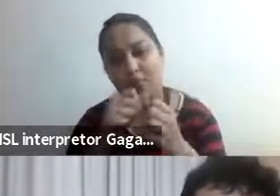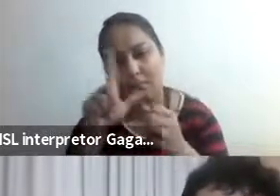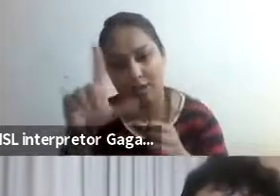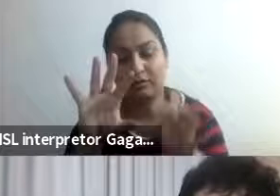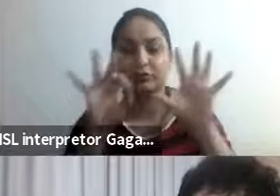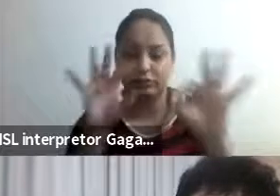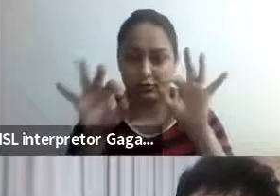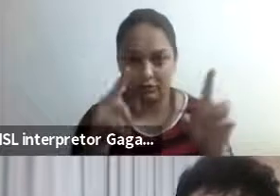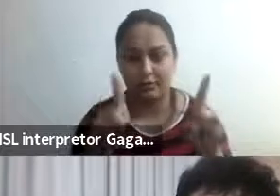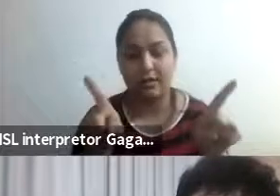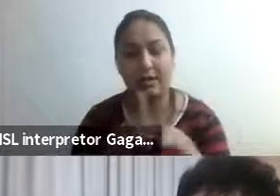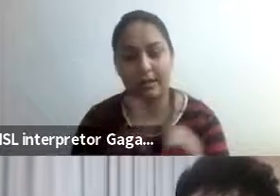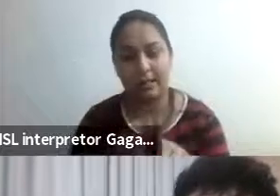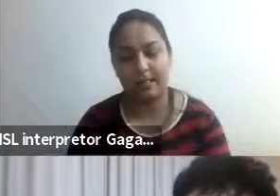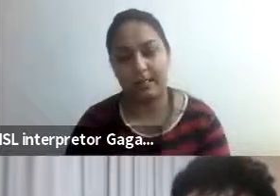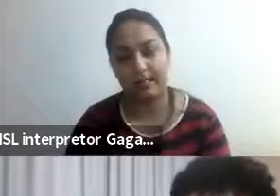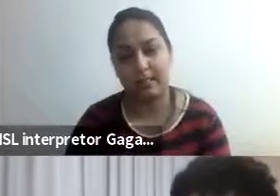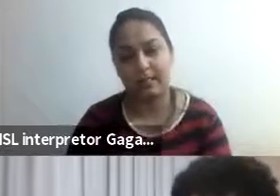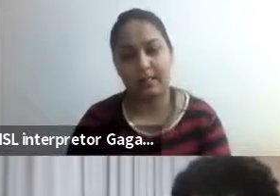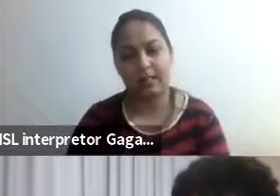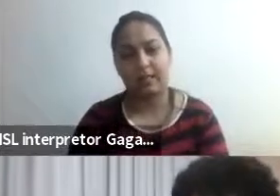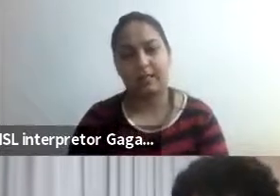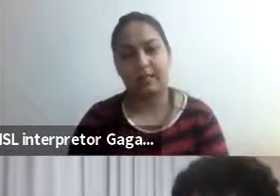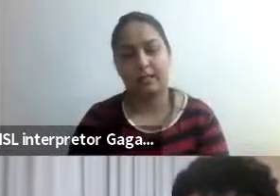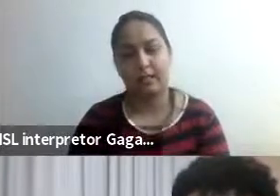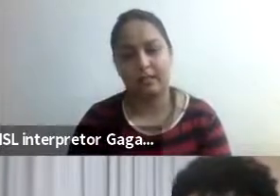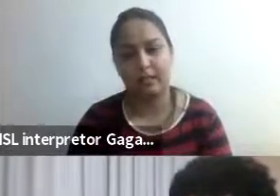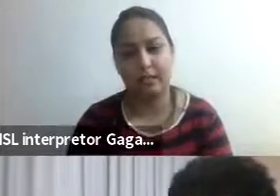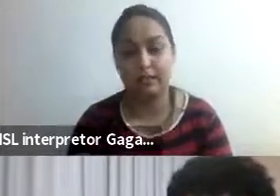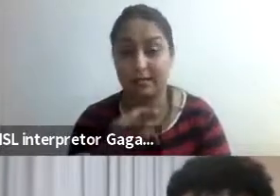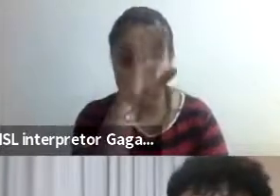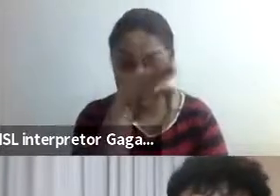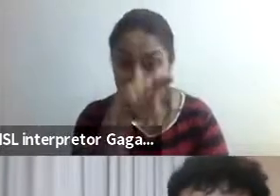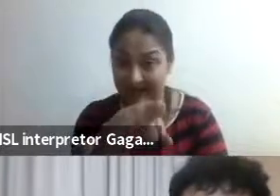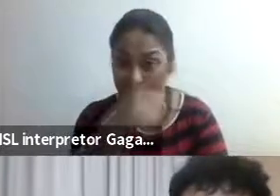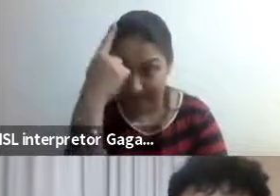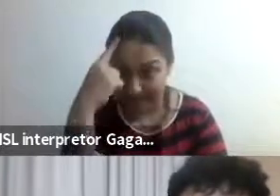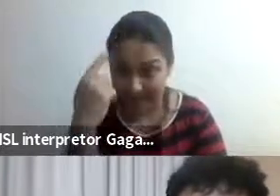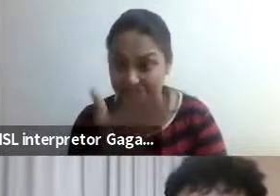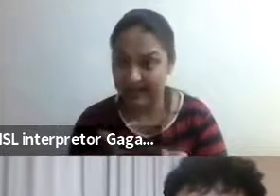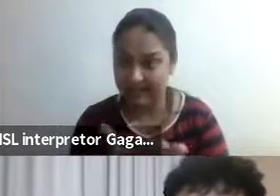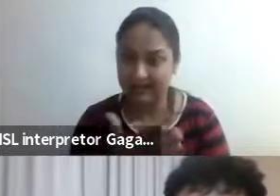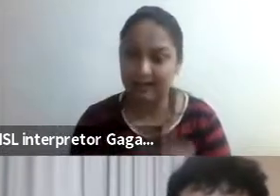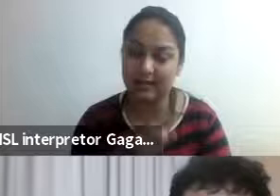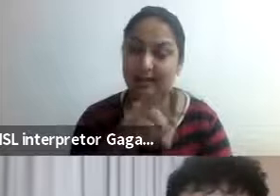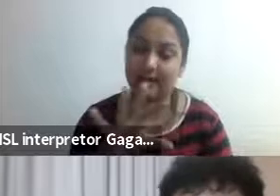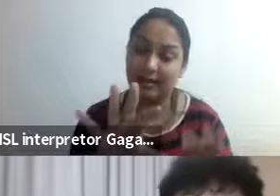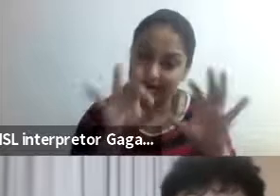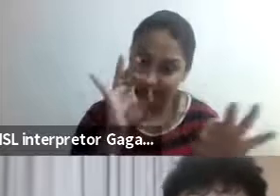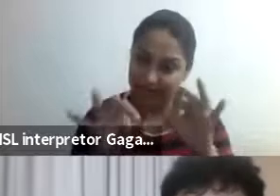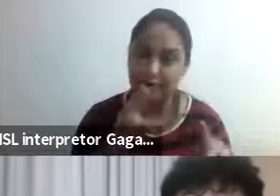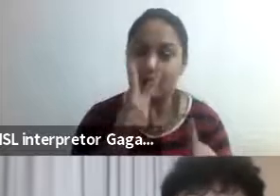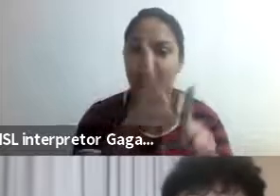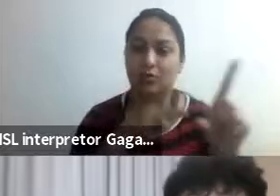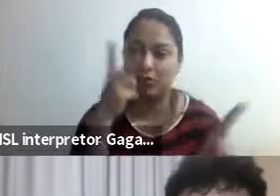Like she's taken the two-eyed elephant and made it, given it a single eye, you know, in profile. She has taken the elephant with two